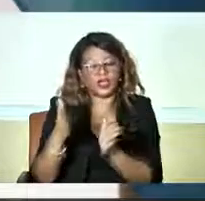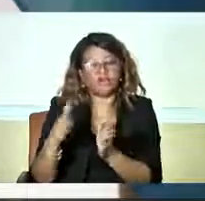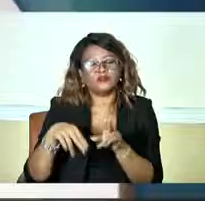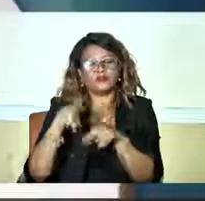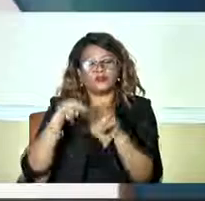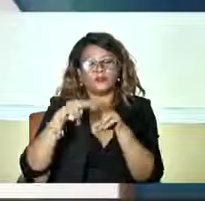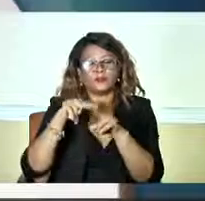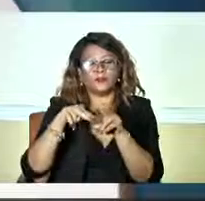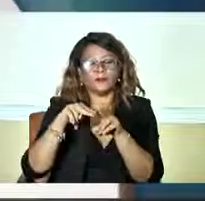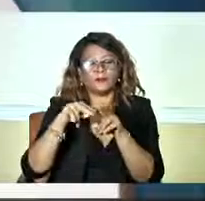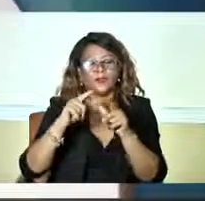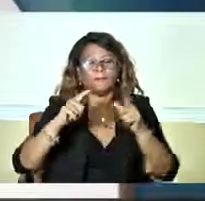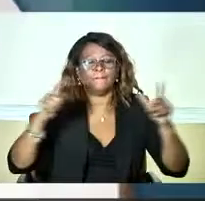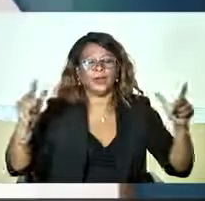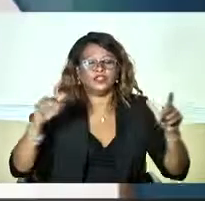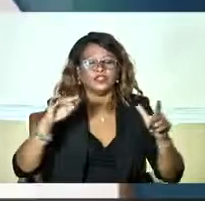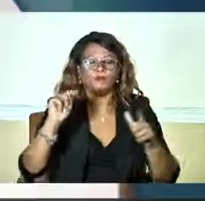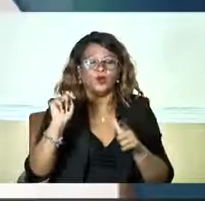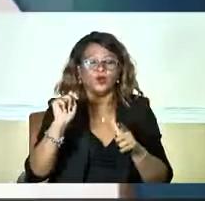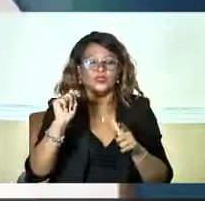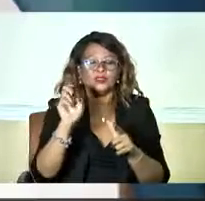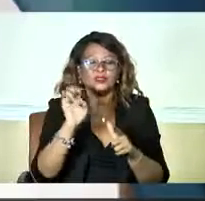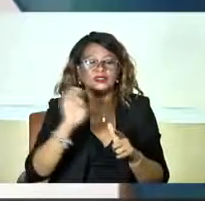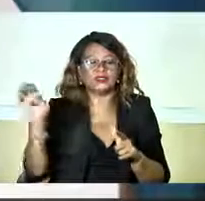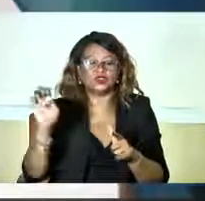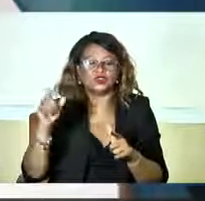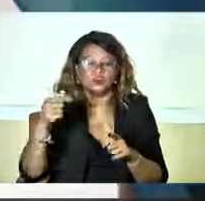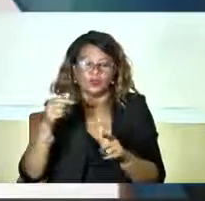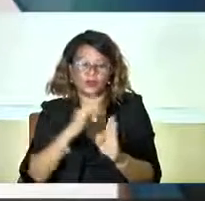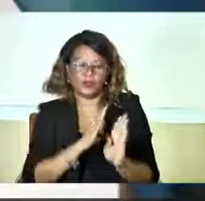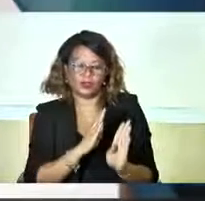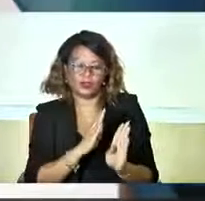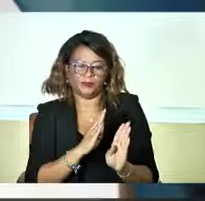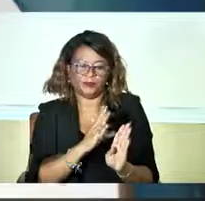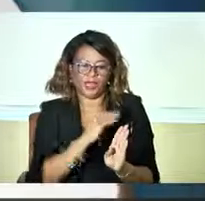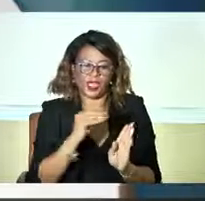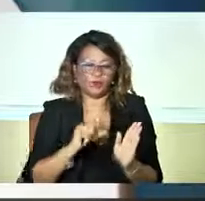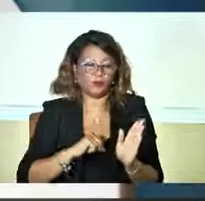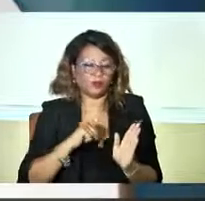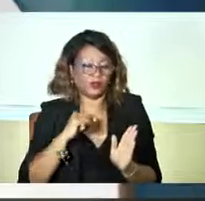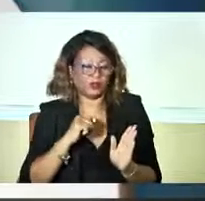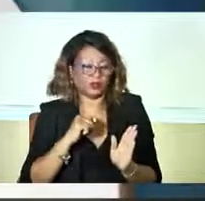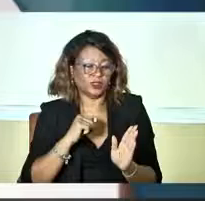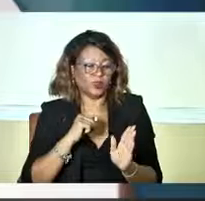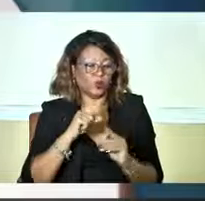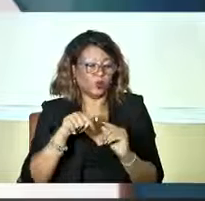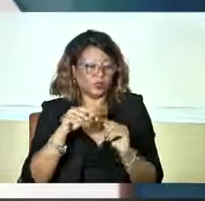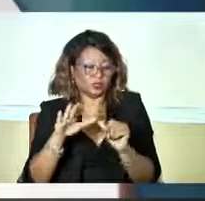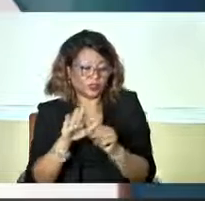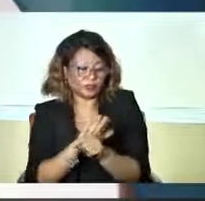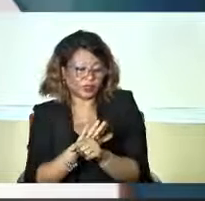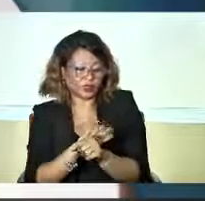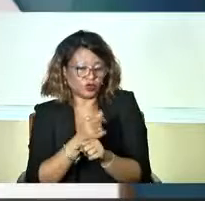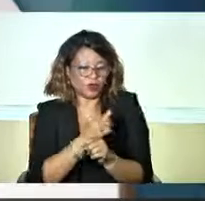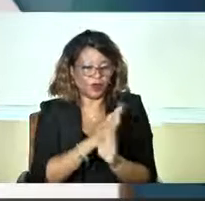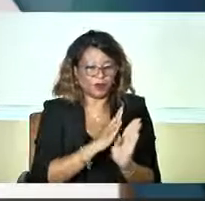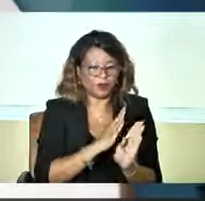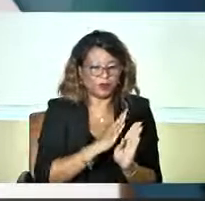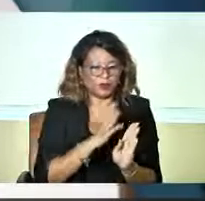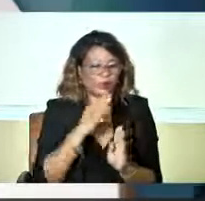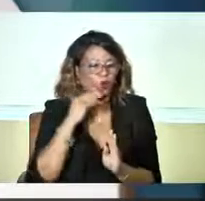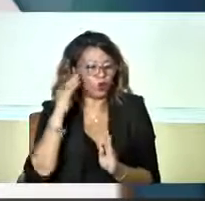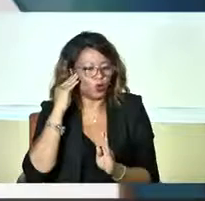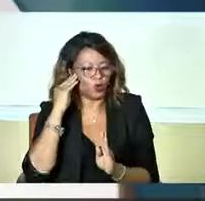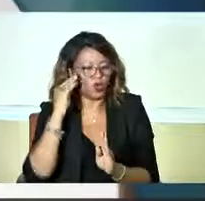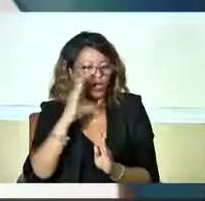construction of the massive port in East Grand Bahama, and proudly noted that once it was completed, Grand Bahama will be the home